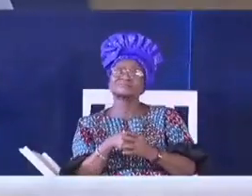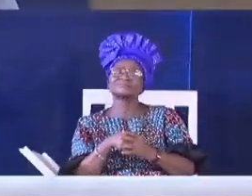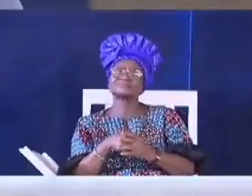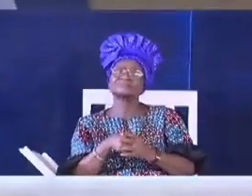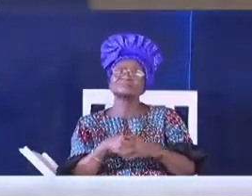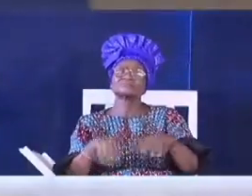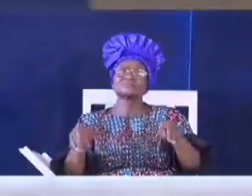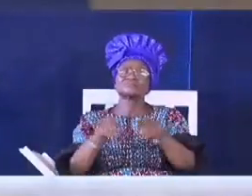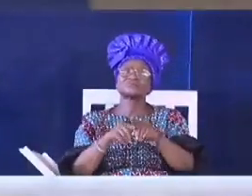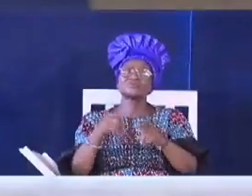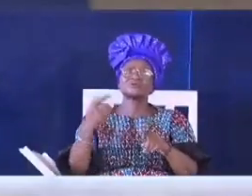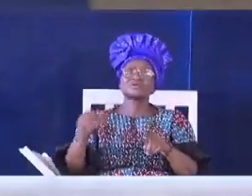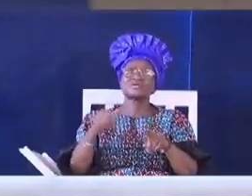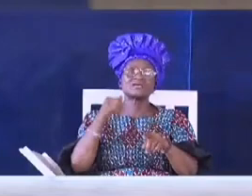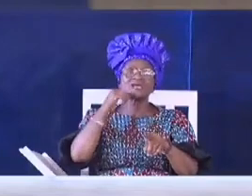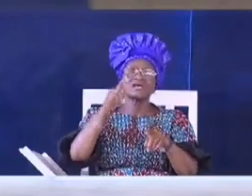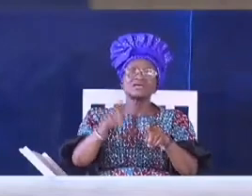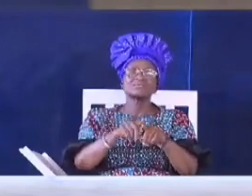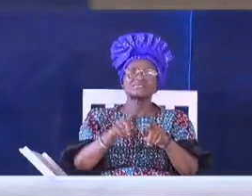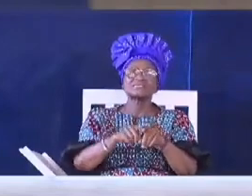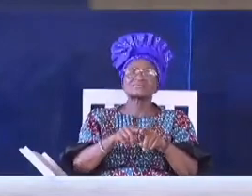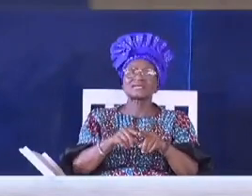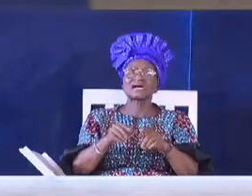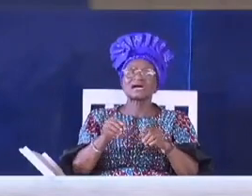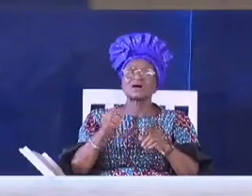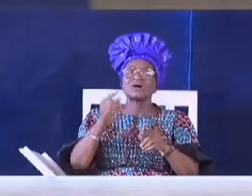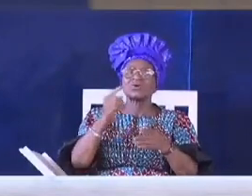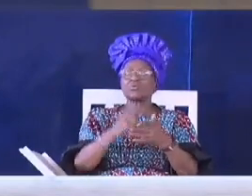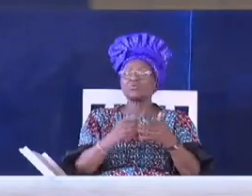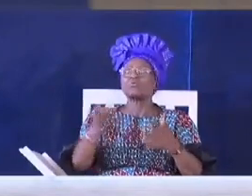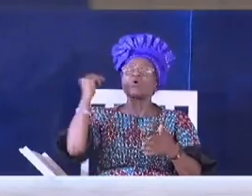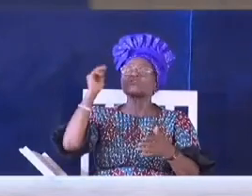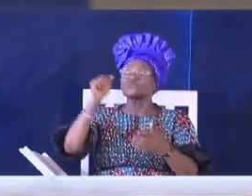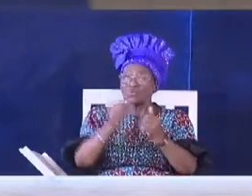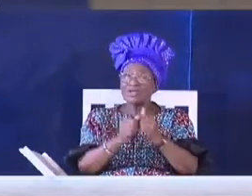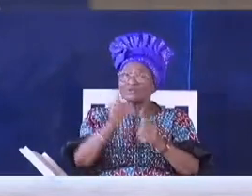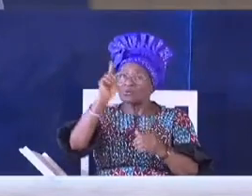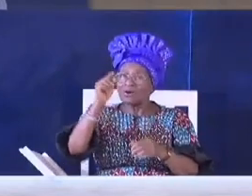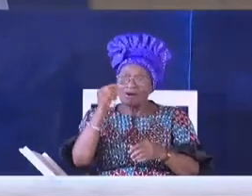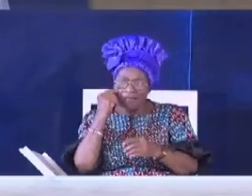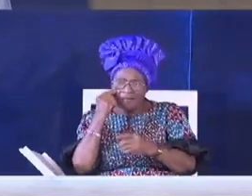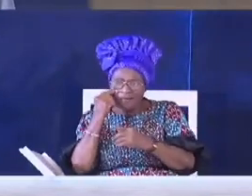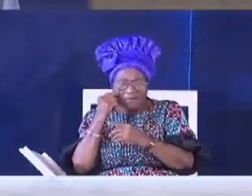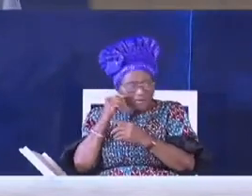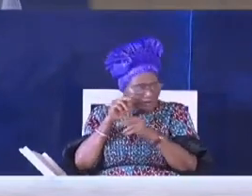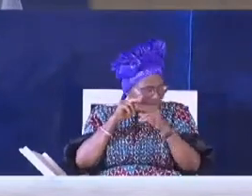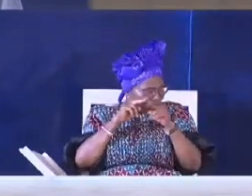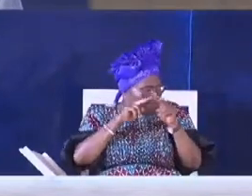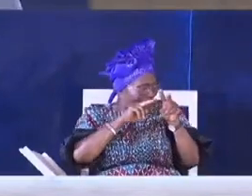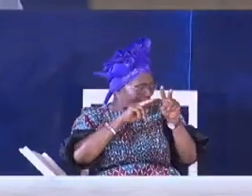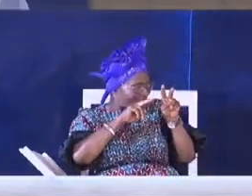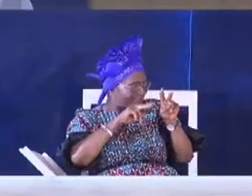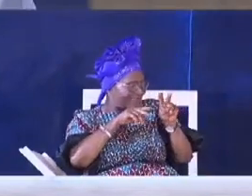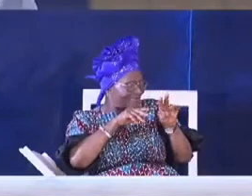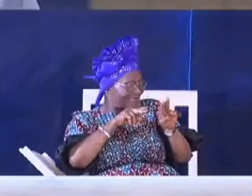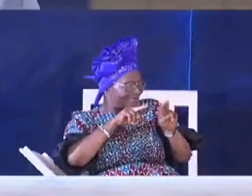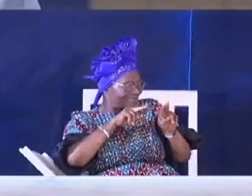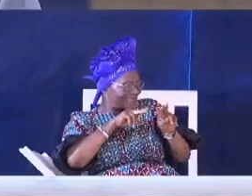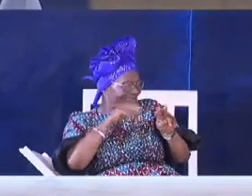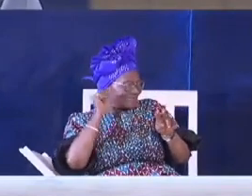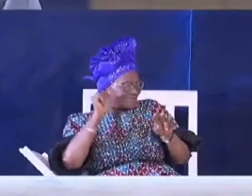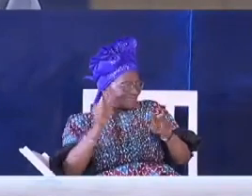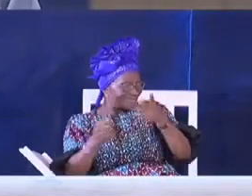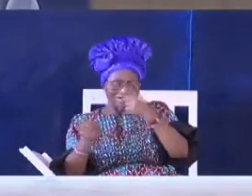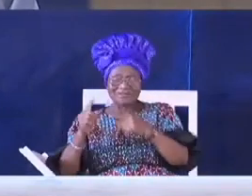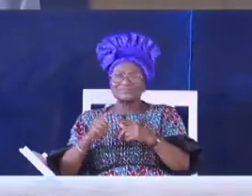And so the sister was with one eye looking at the growth. She came for Holy